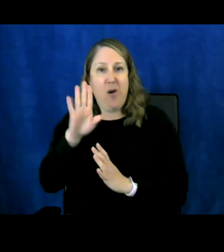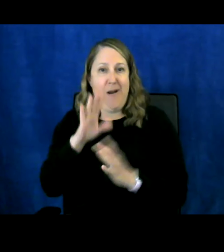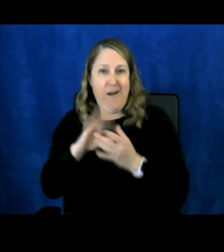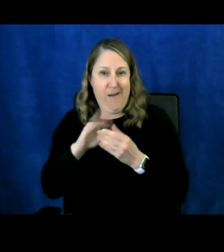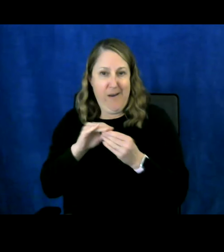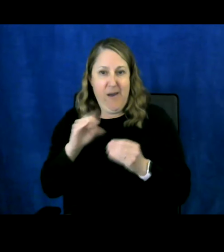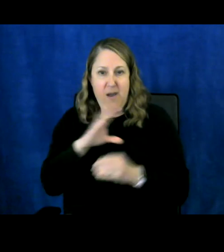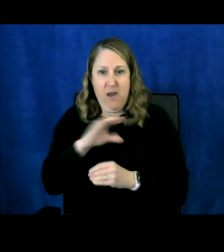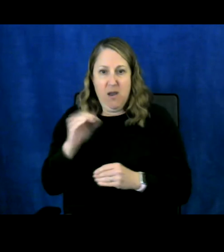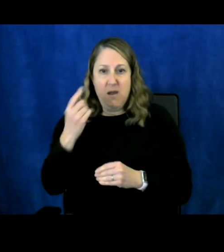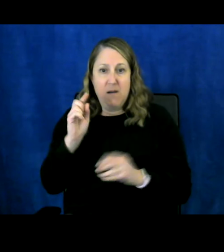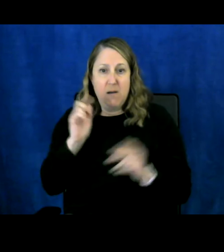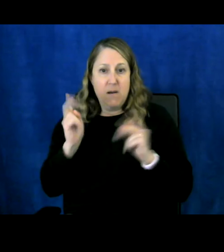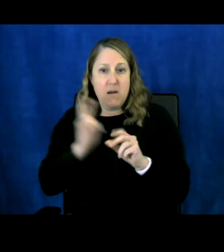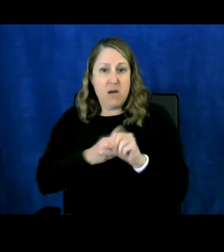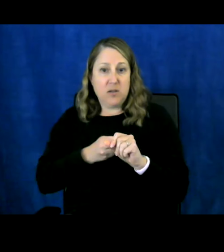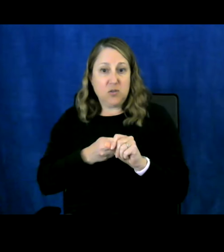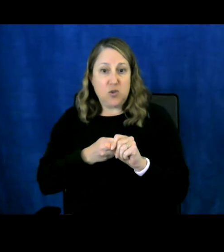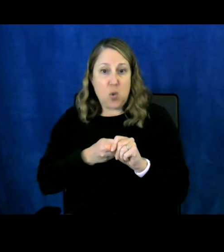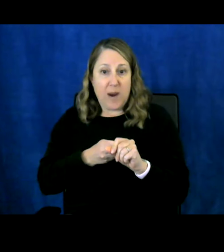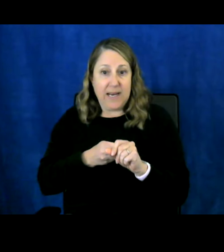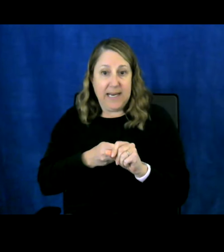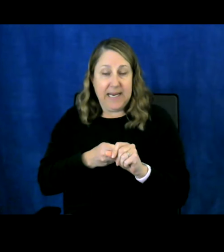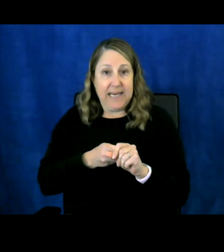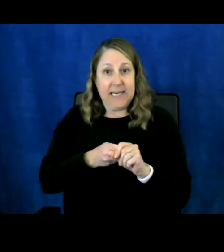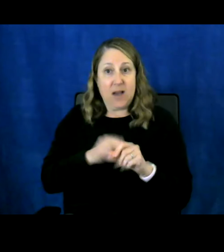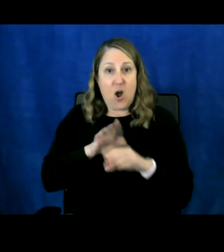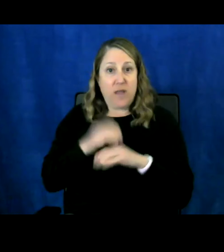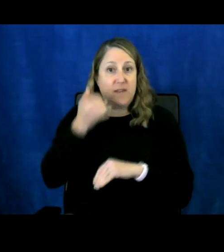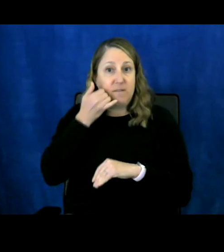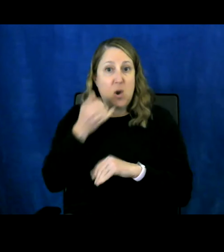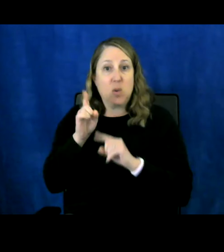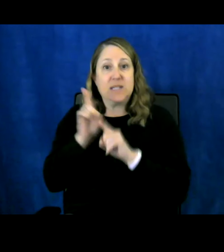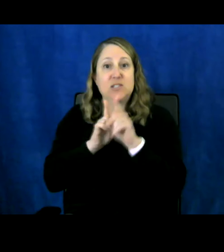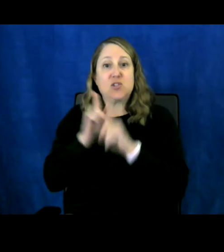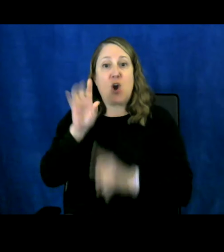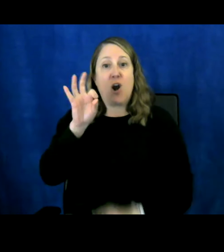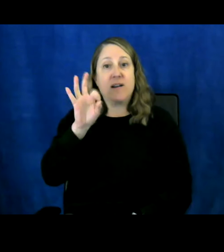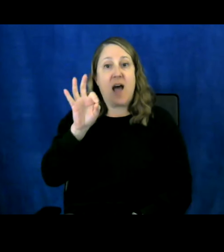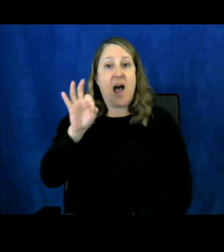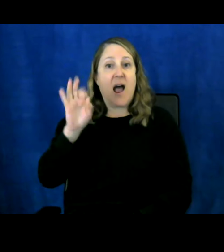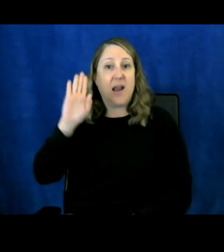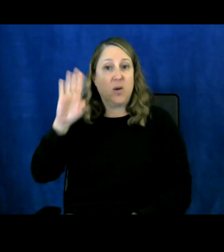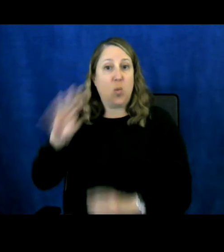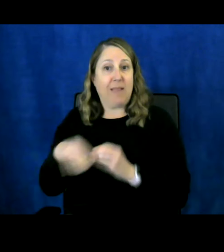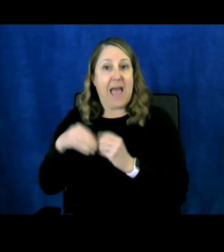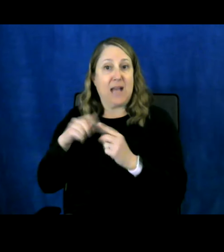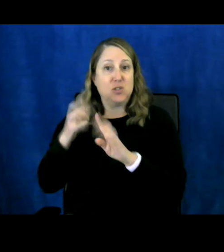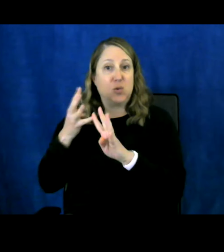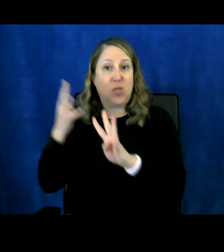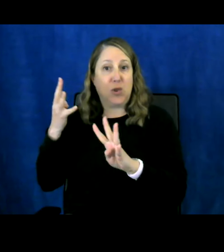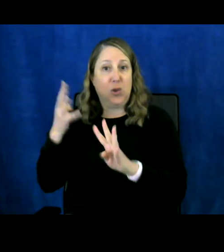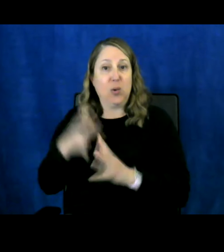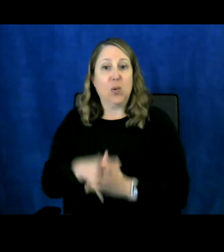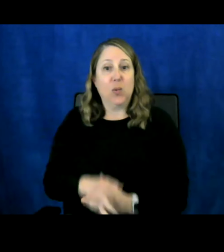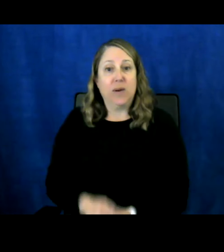for those who are joining by phone, *9 will add you to the queue and we can open your line to hear from you.